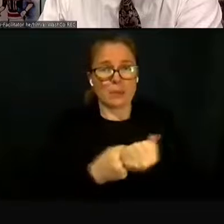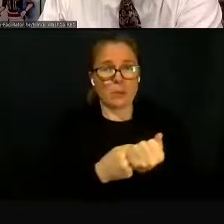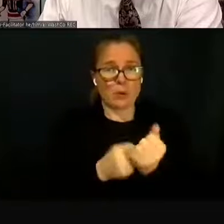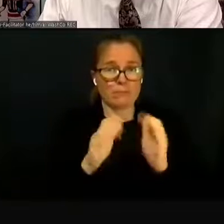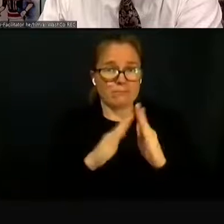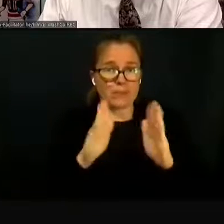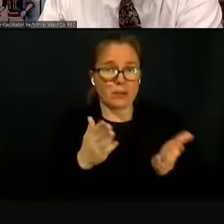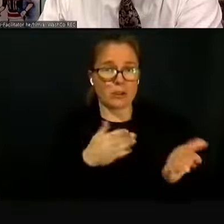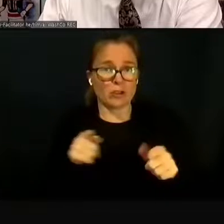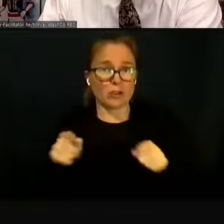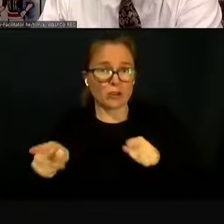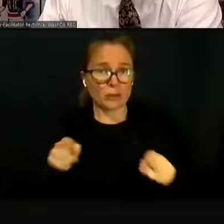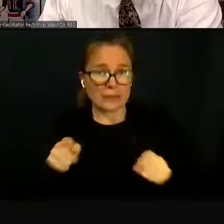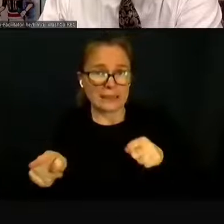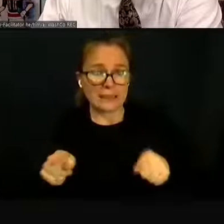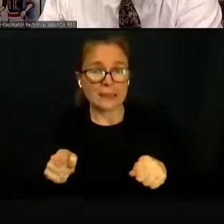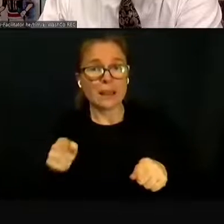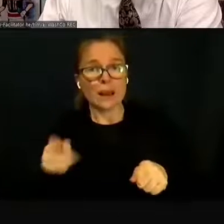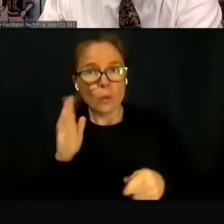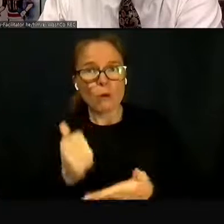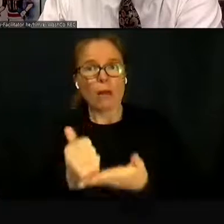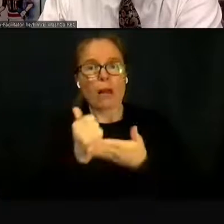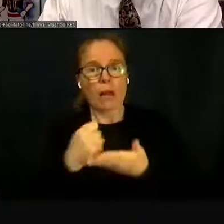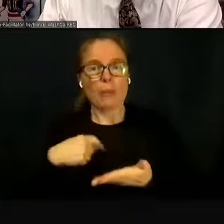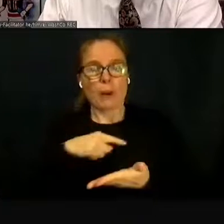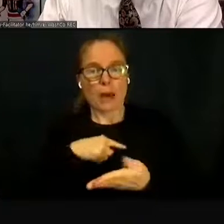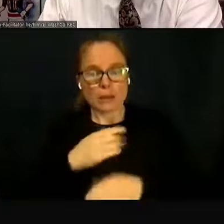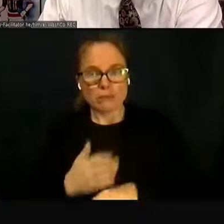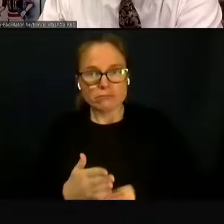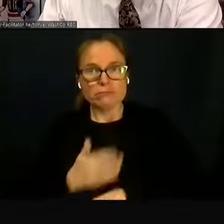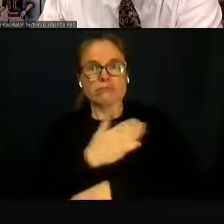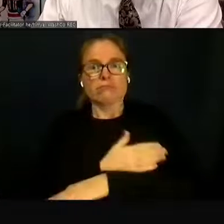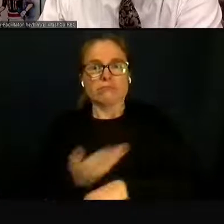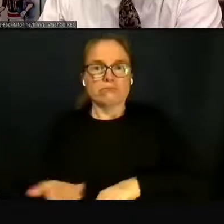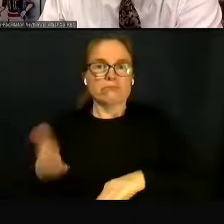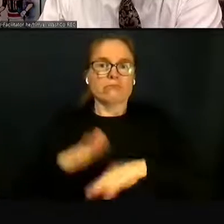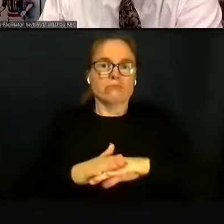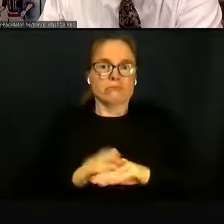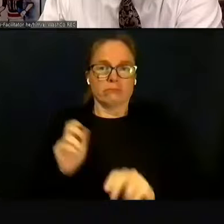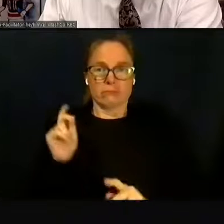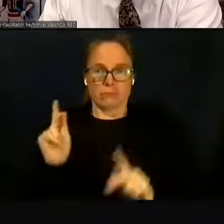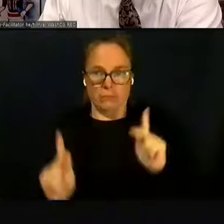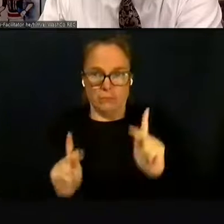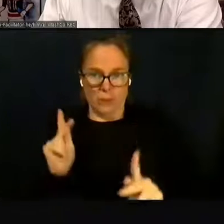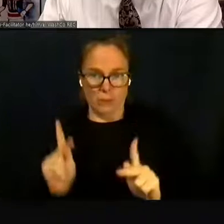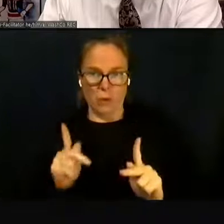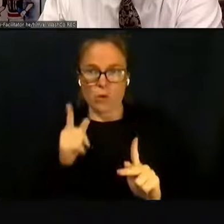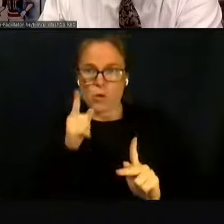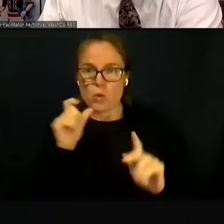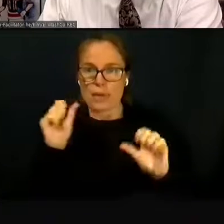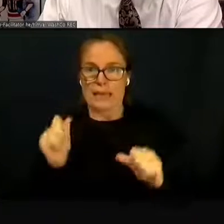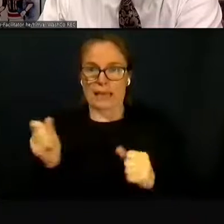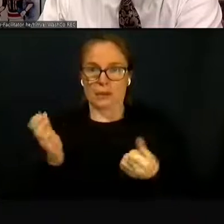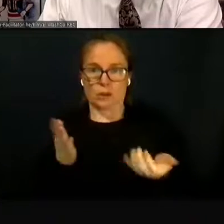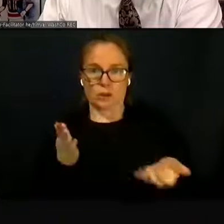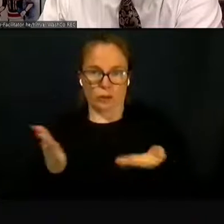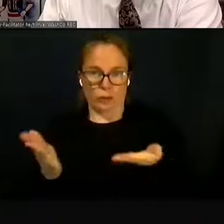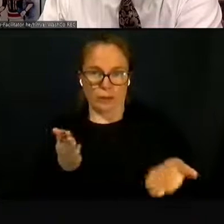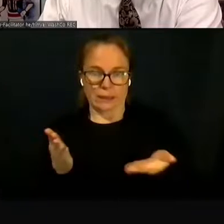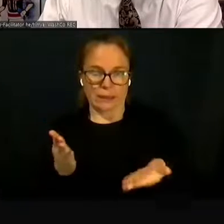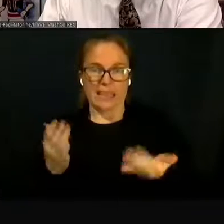services. This will help us increase the number of people that we're able to serve, to get off